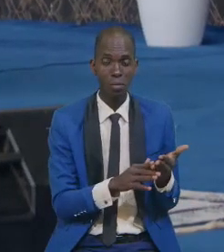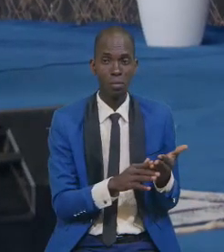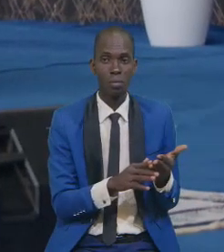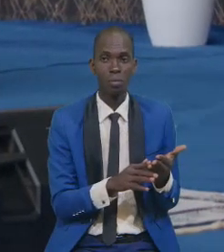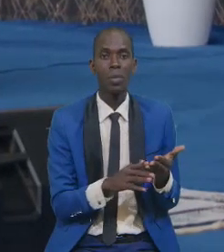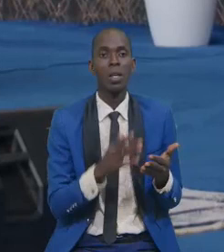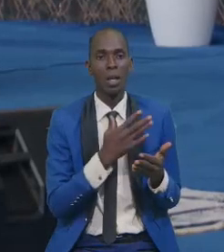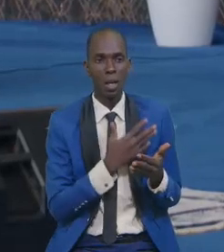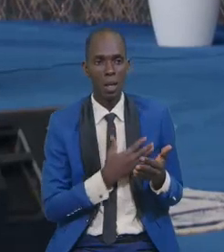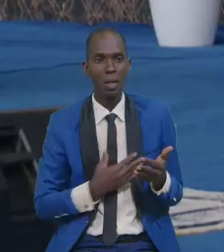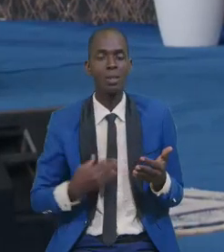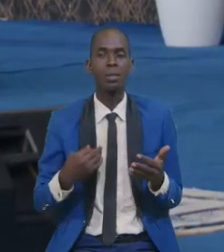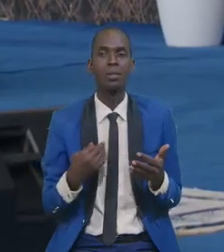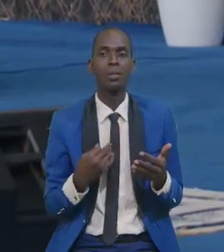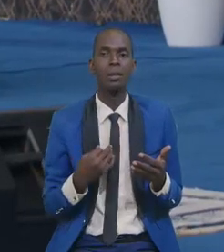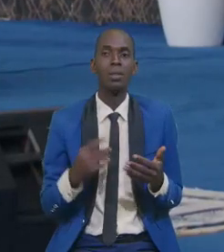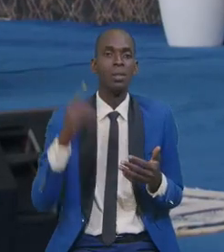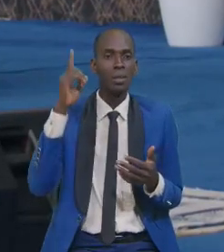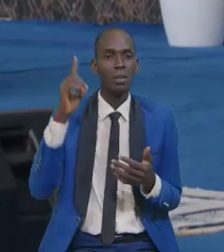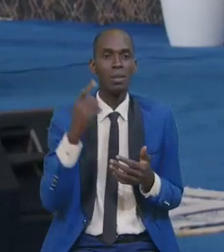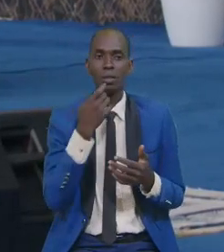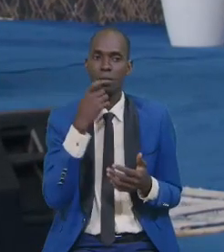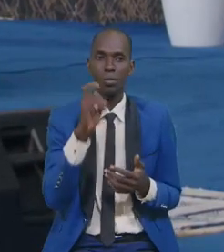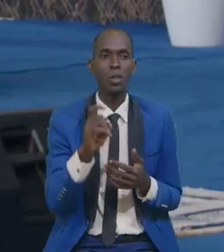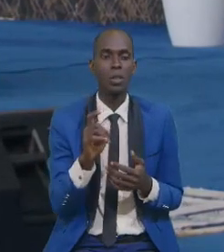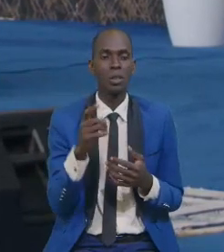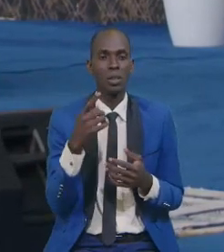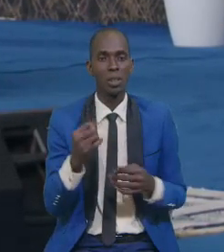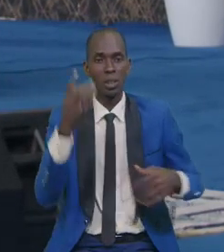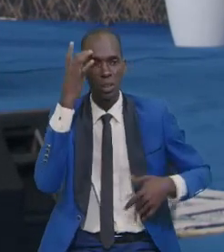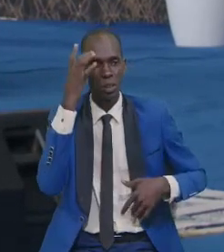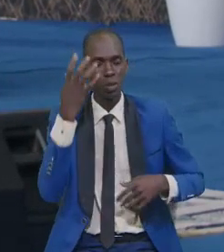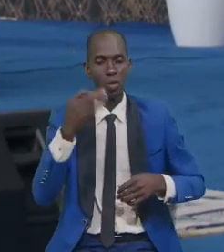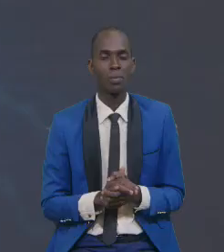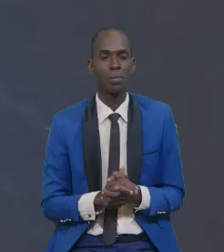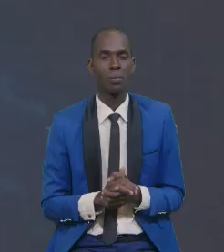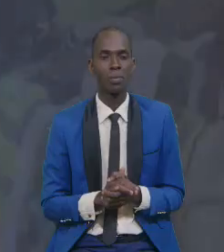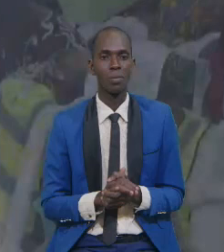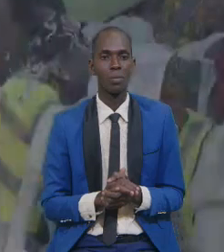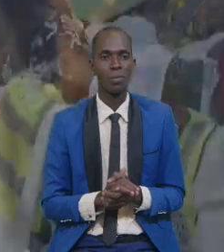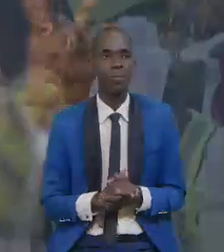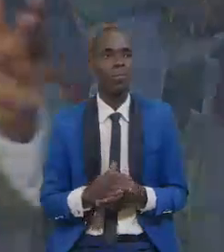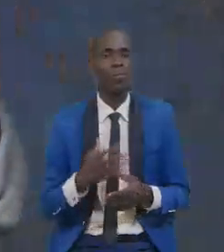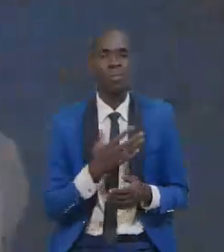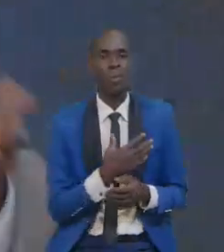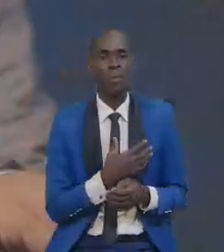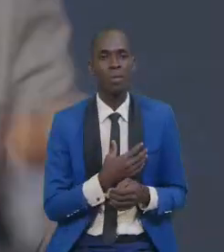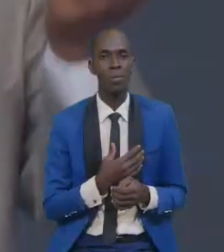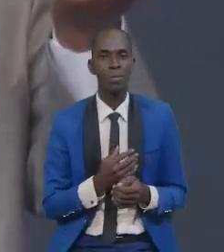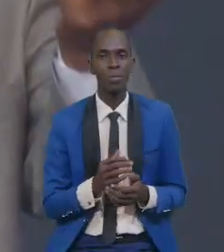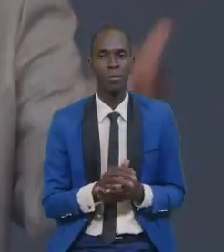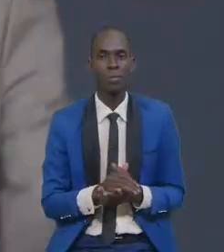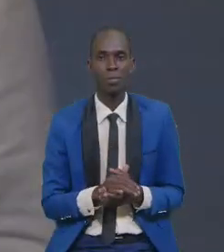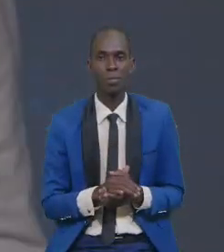said he to the sick of the palsy, arise, take up thy bed, house. That was said there. And he arose